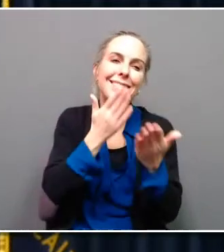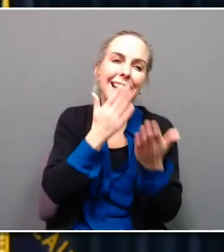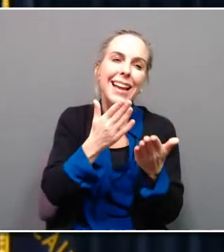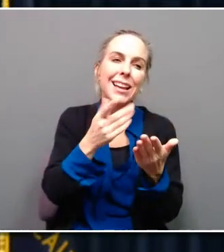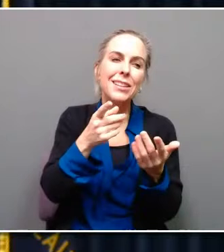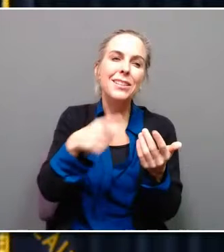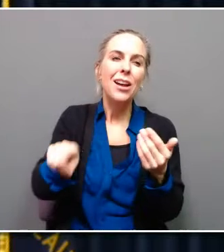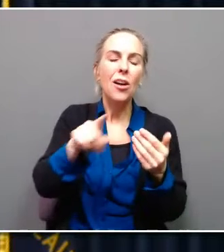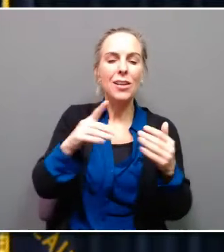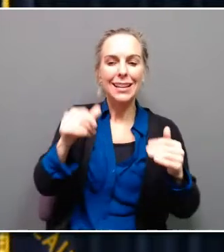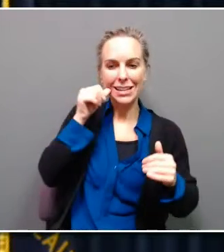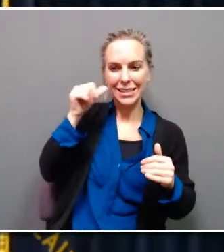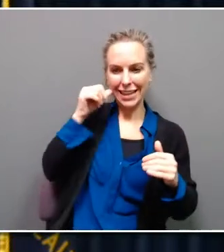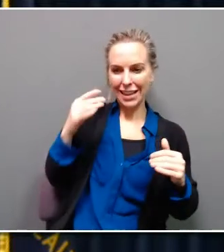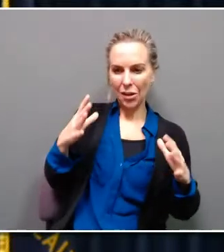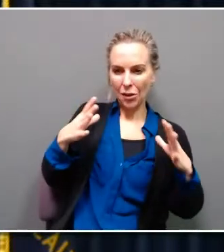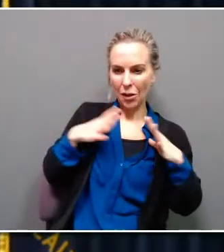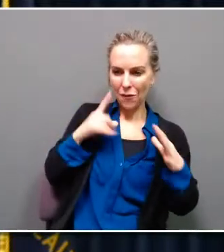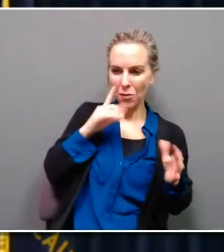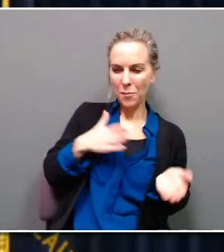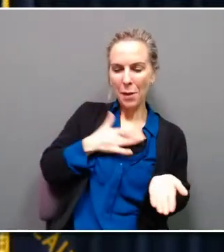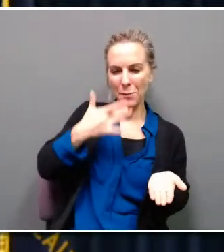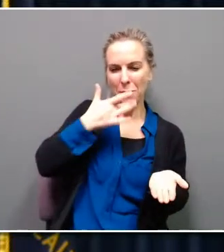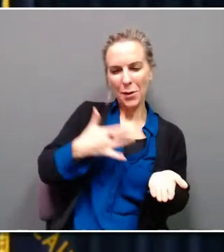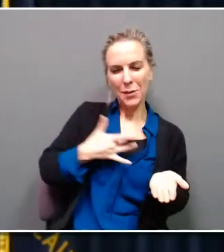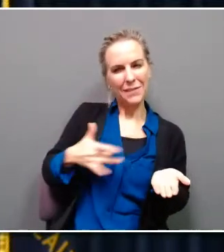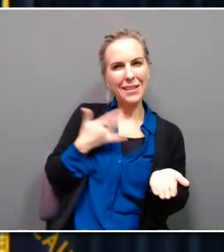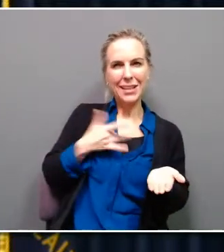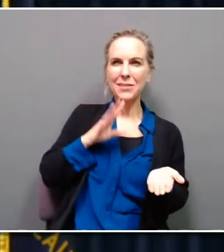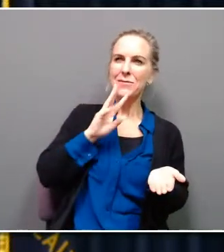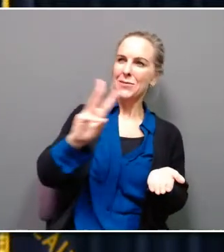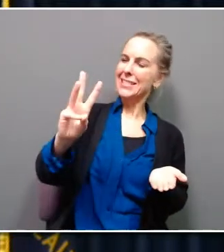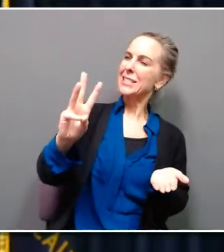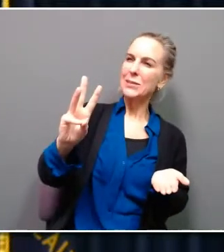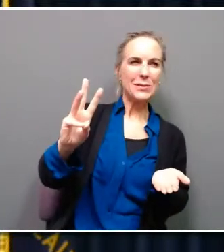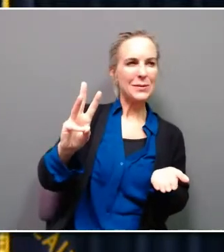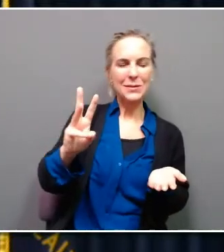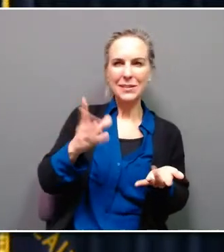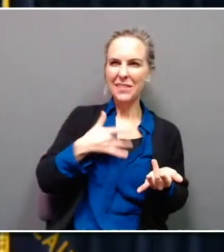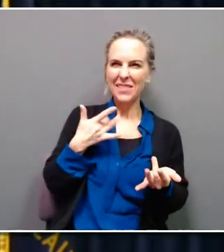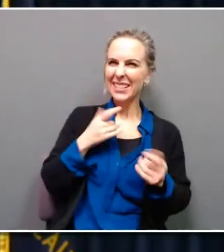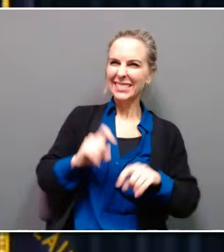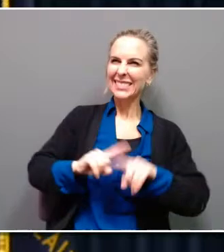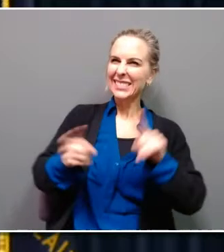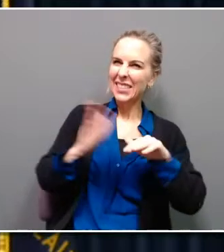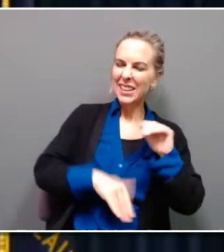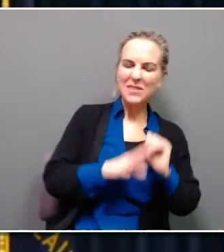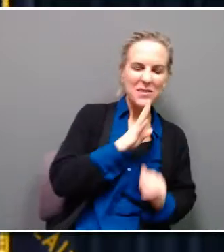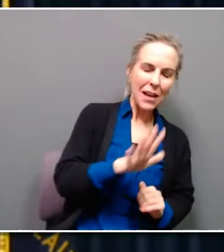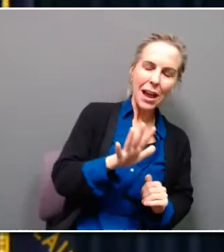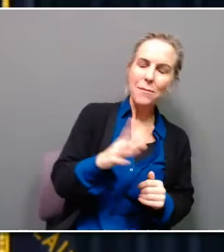yesterday for my birthday. Feeling 46 doesn't feel any different than feeling 45, but ask me